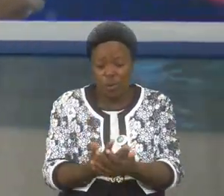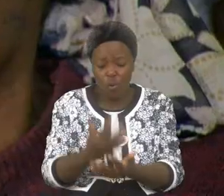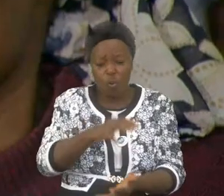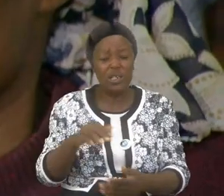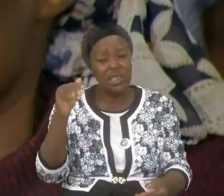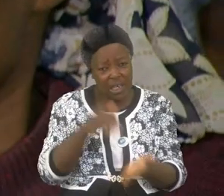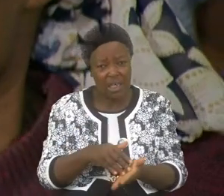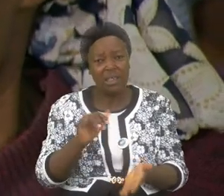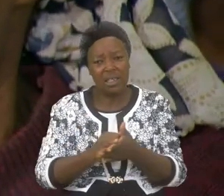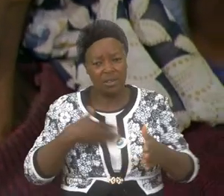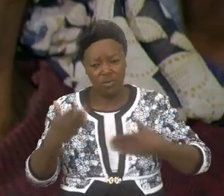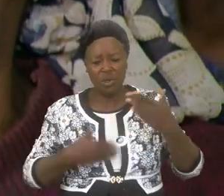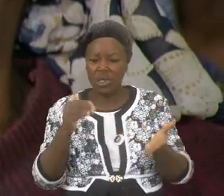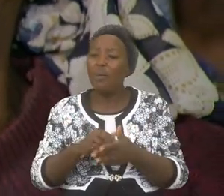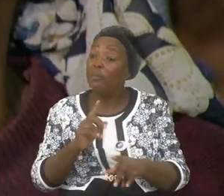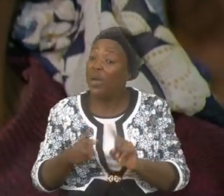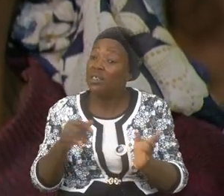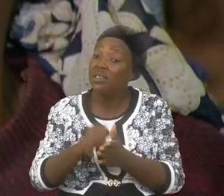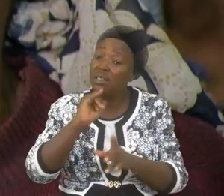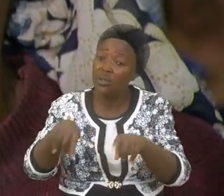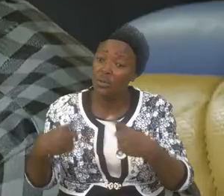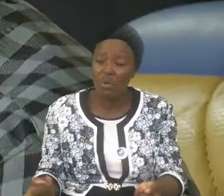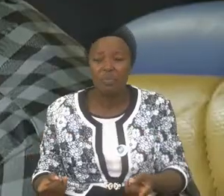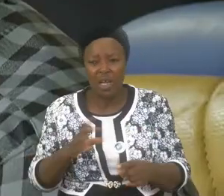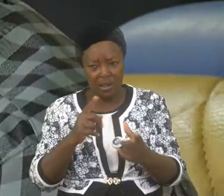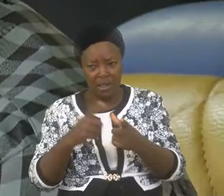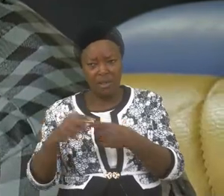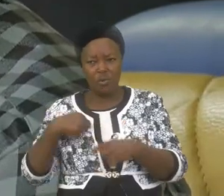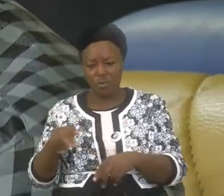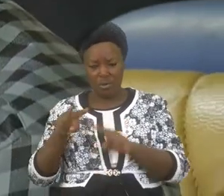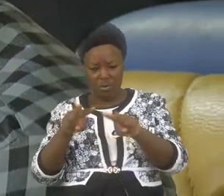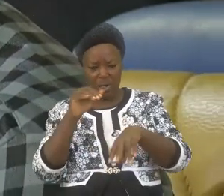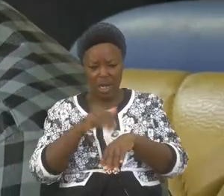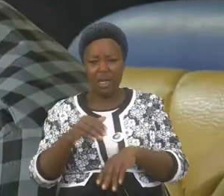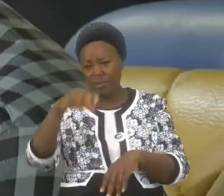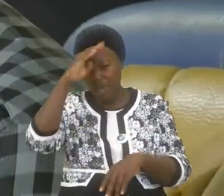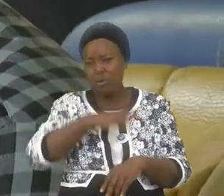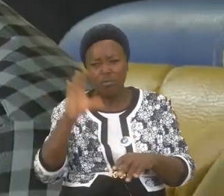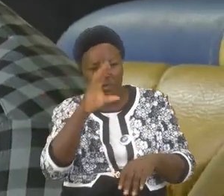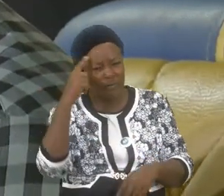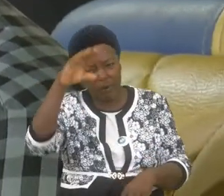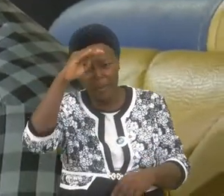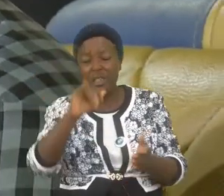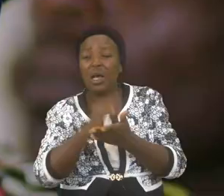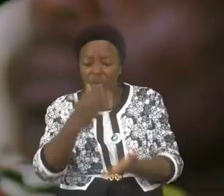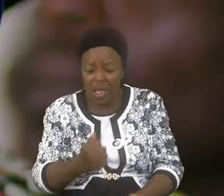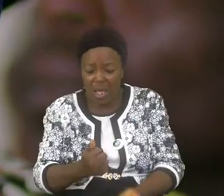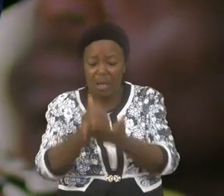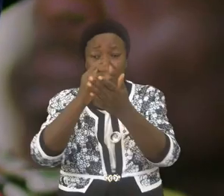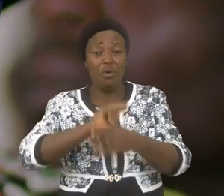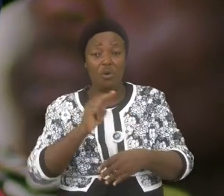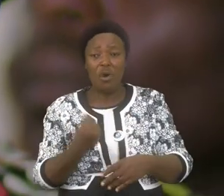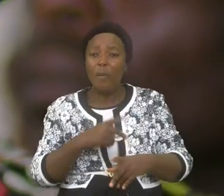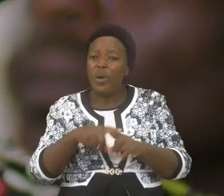at men, and we look for men that will give us, but they cannot help. It reminds me of a woman in Mark